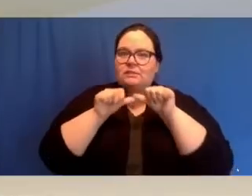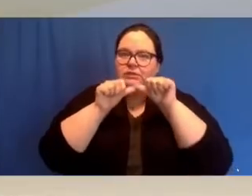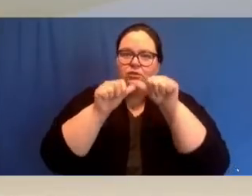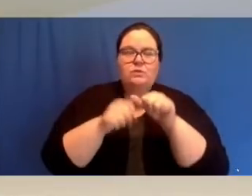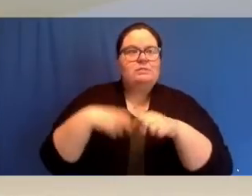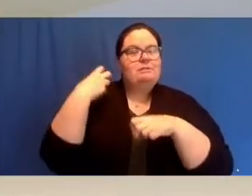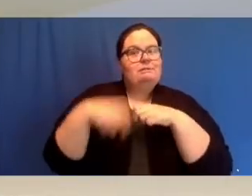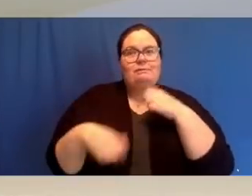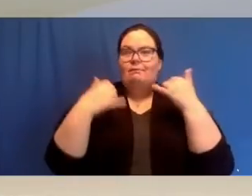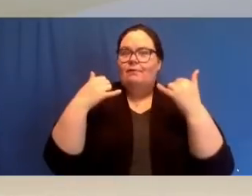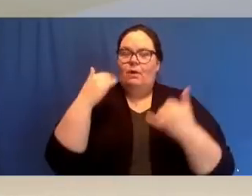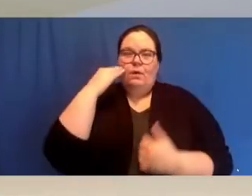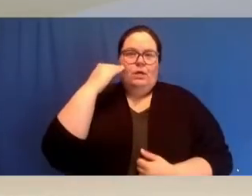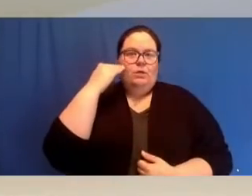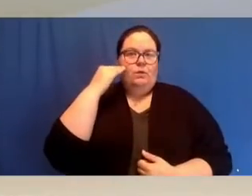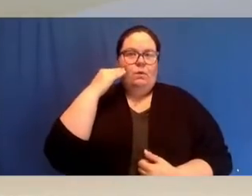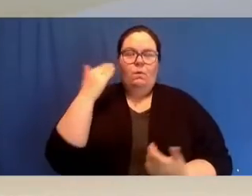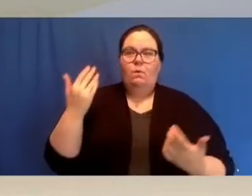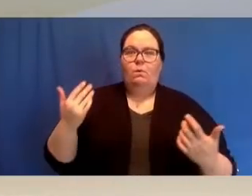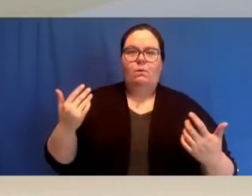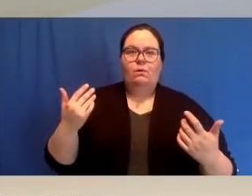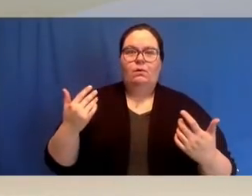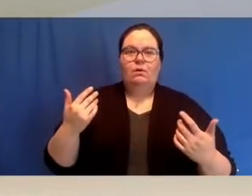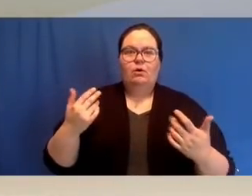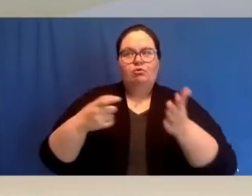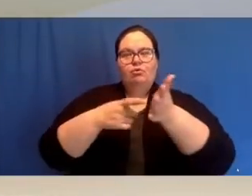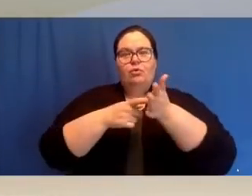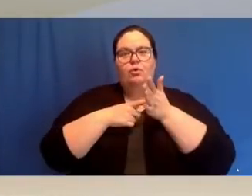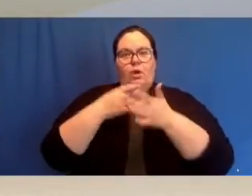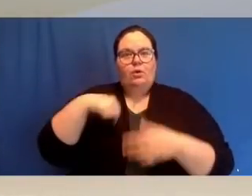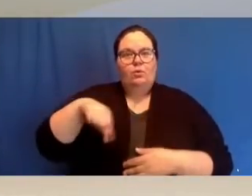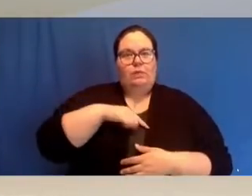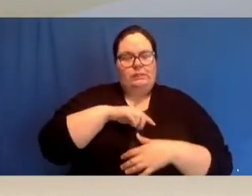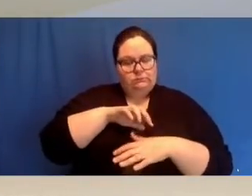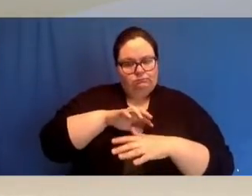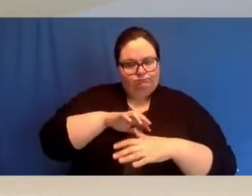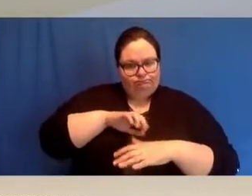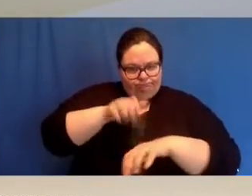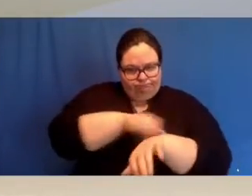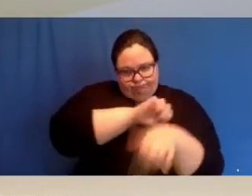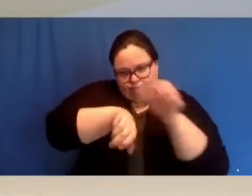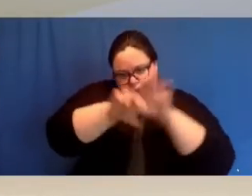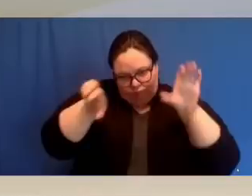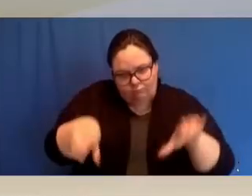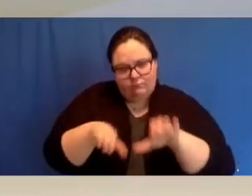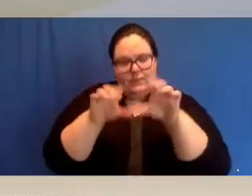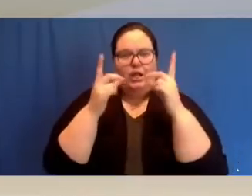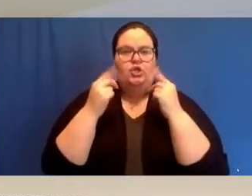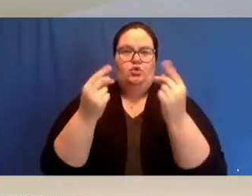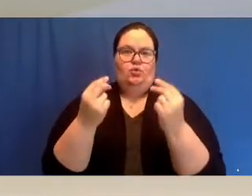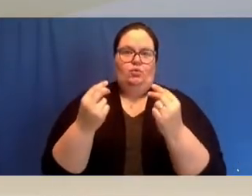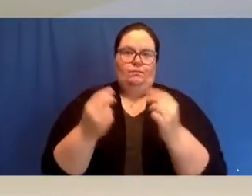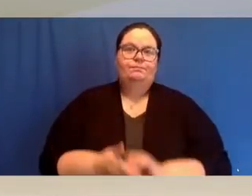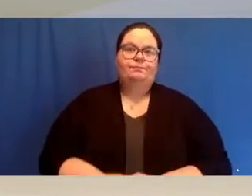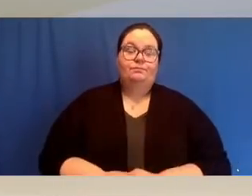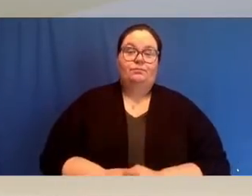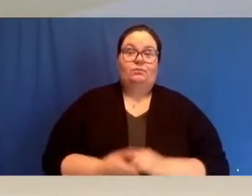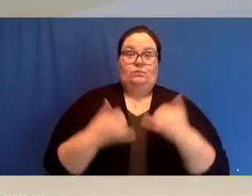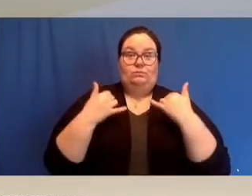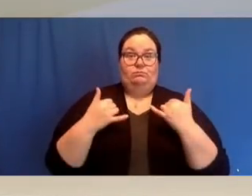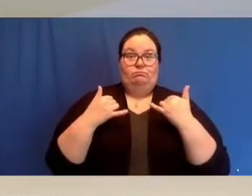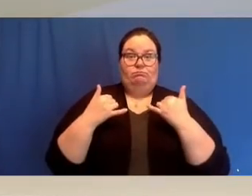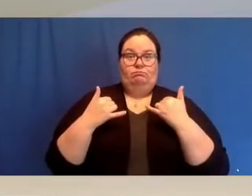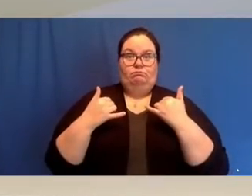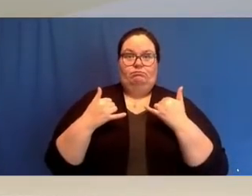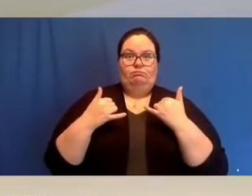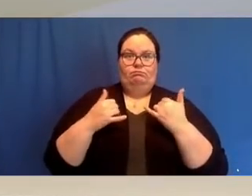time that we are in, and it requires us to dig in and meet this moment one more time. So with that, I will